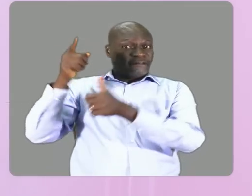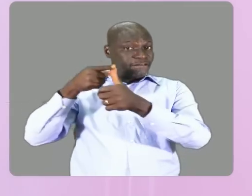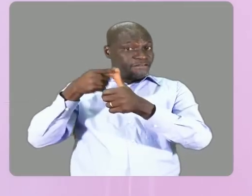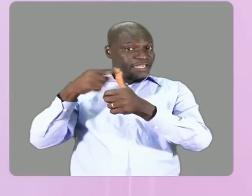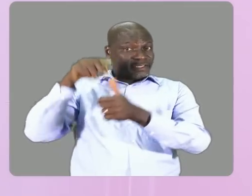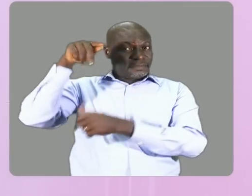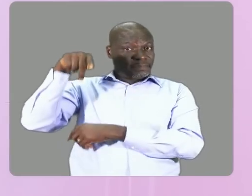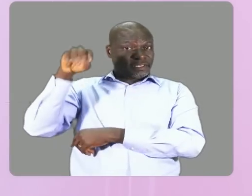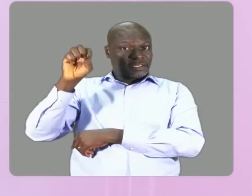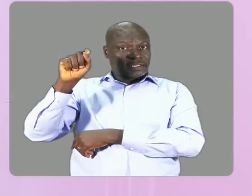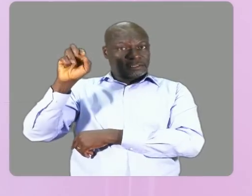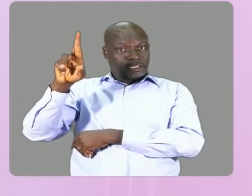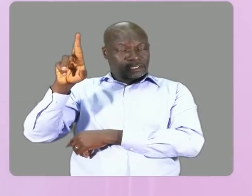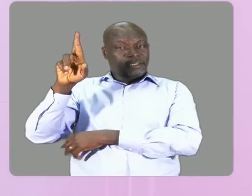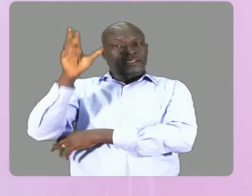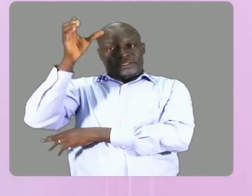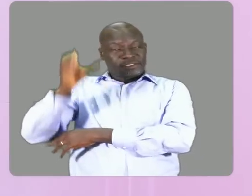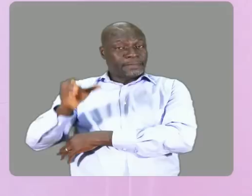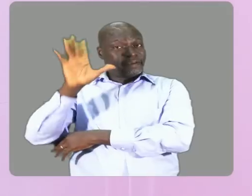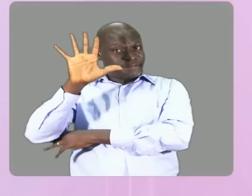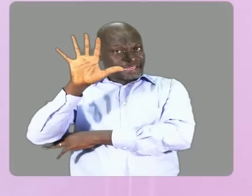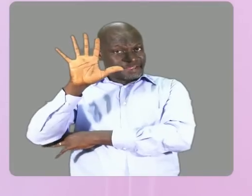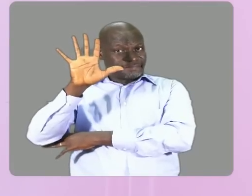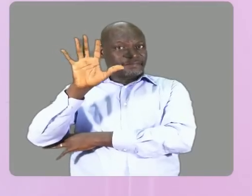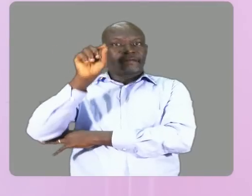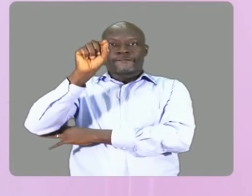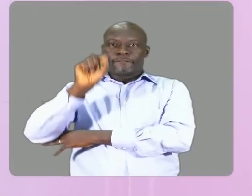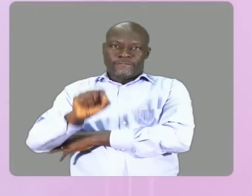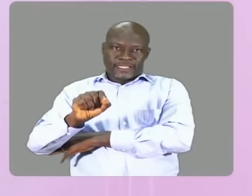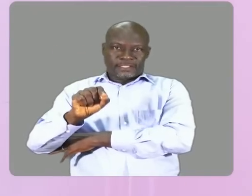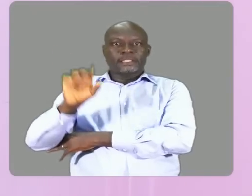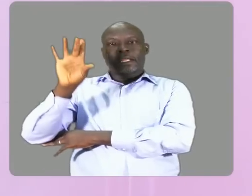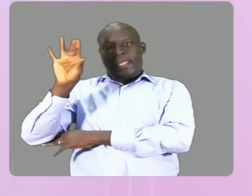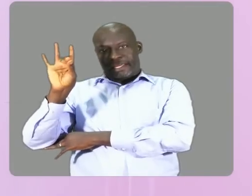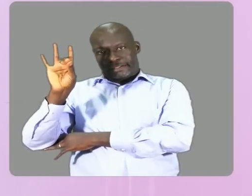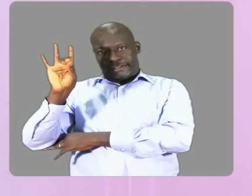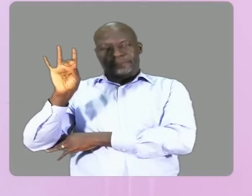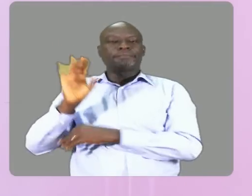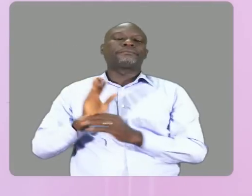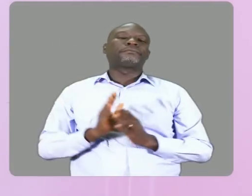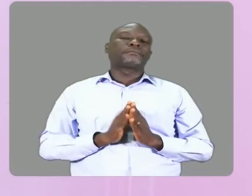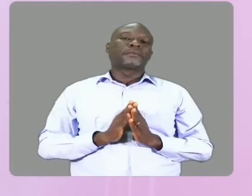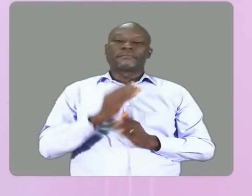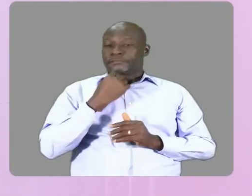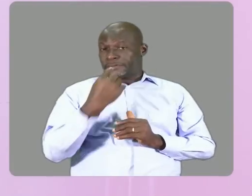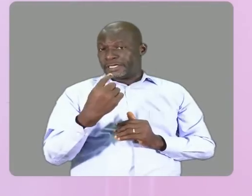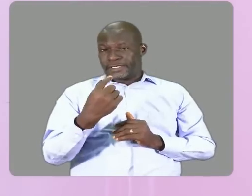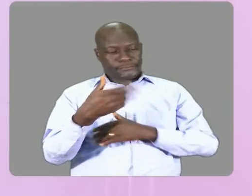enguma a edikain. Etinum enchichemwa eye enwocheno.